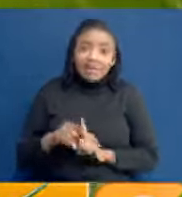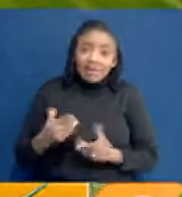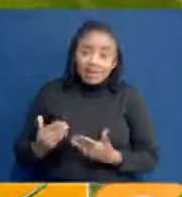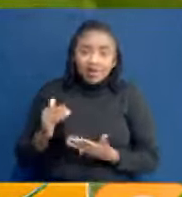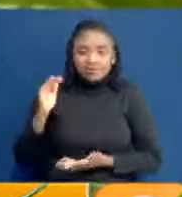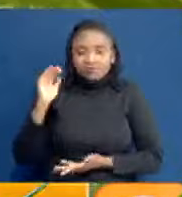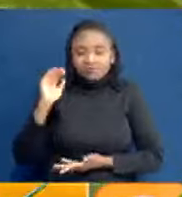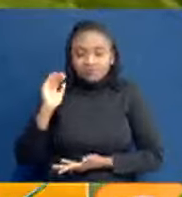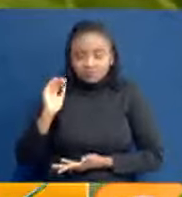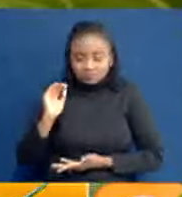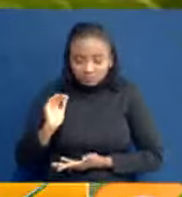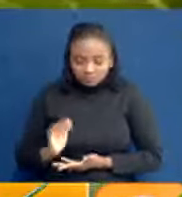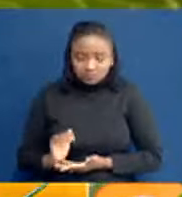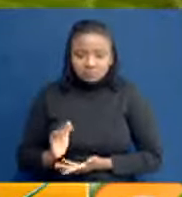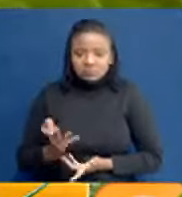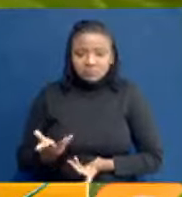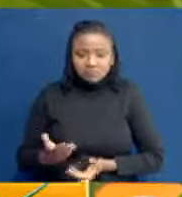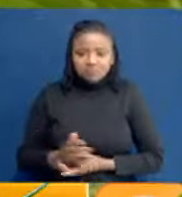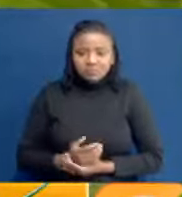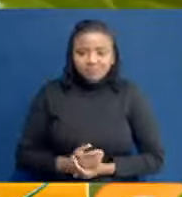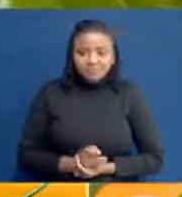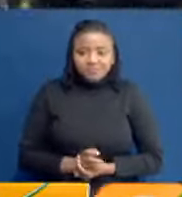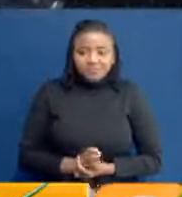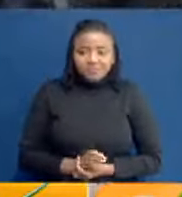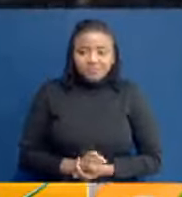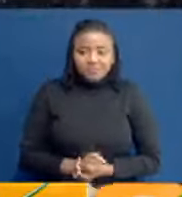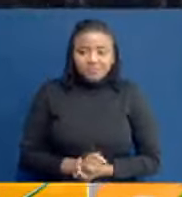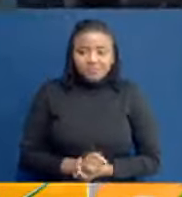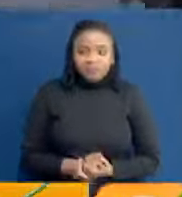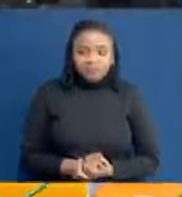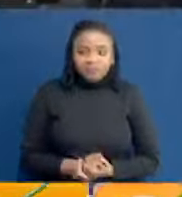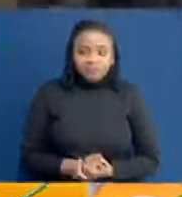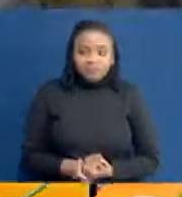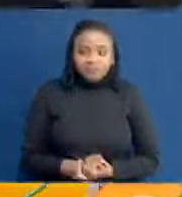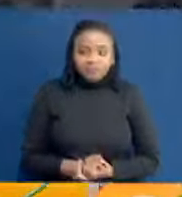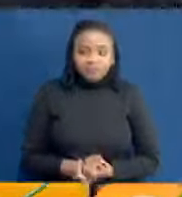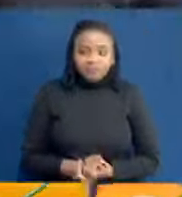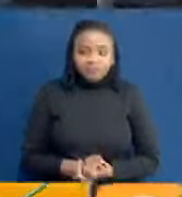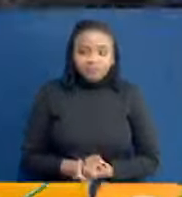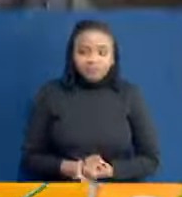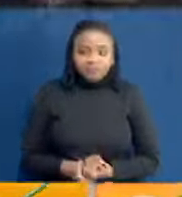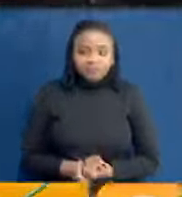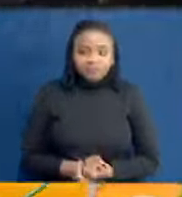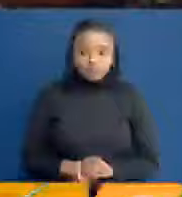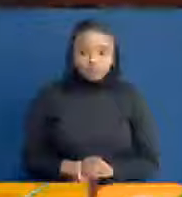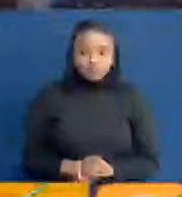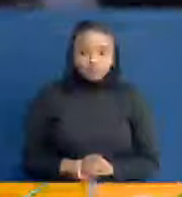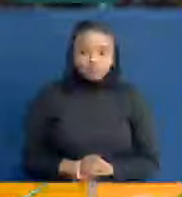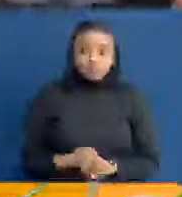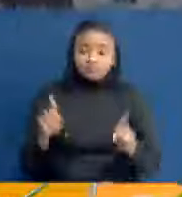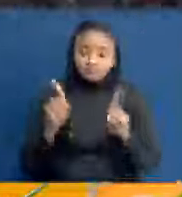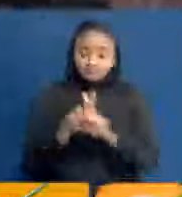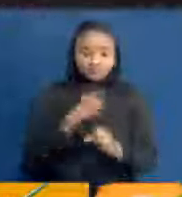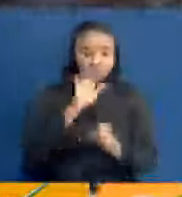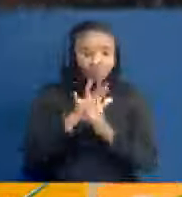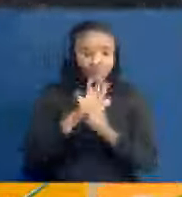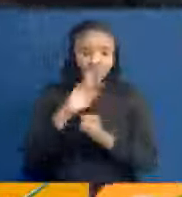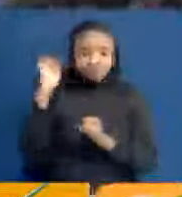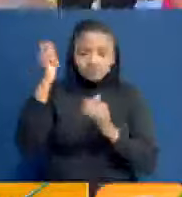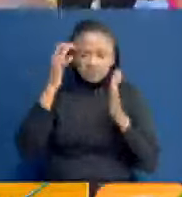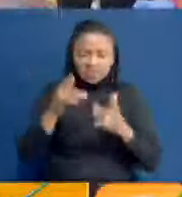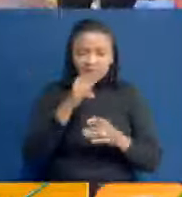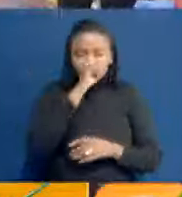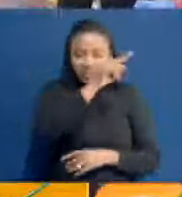their spending limits even lower with each passing month. Their sentiments shared by thousands of Kenyans across the